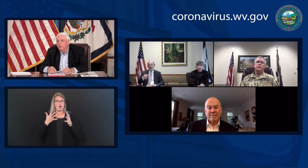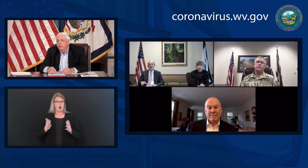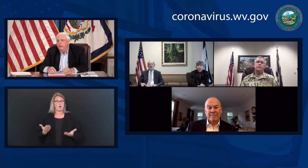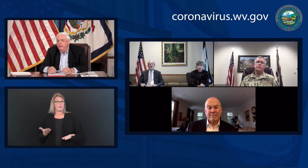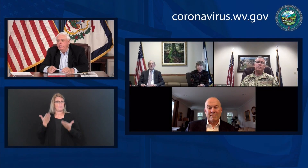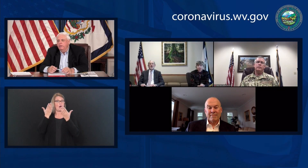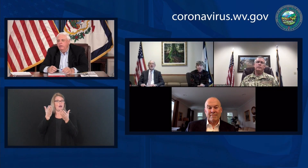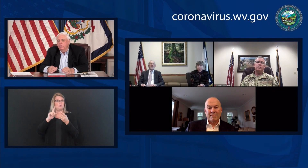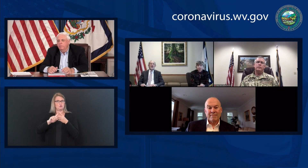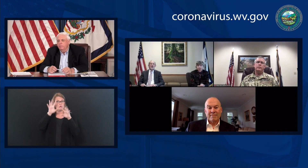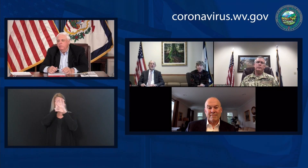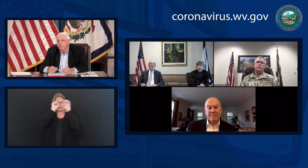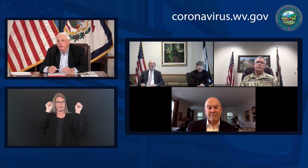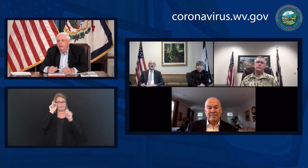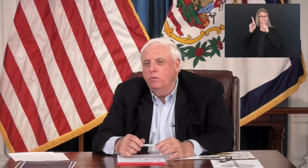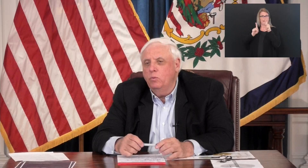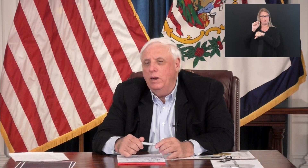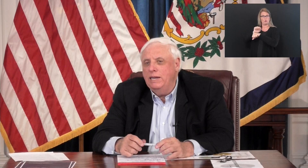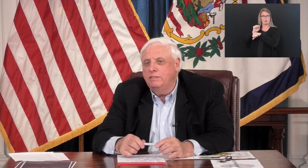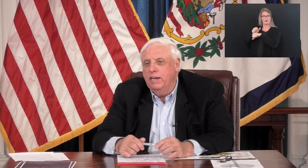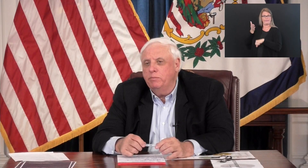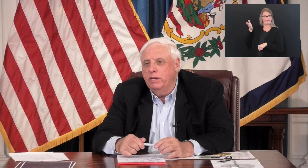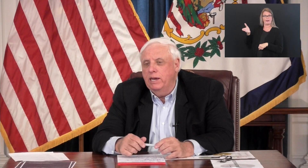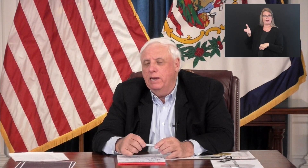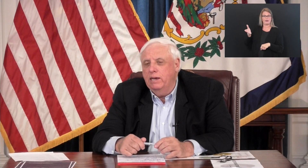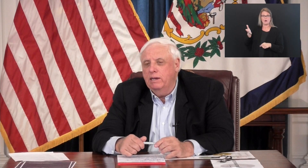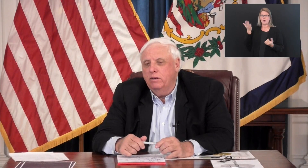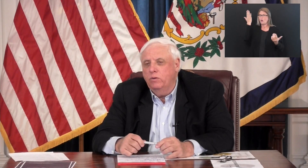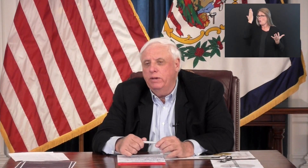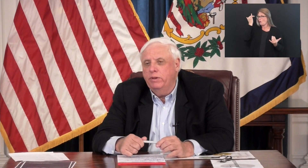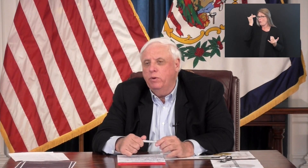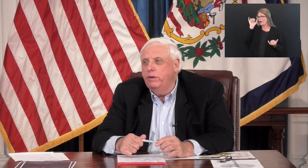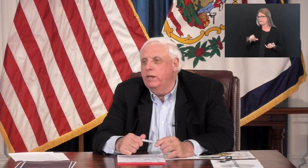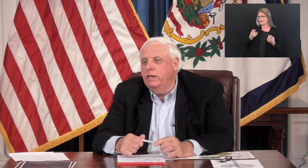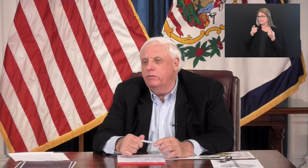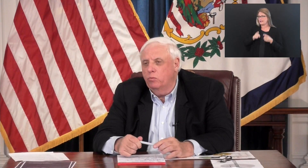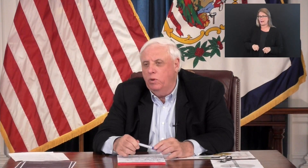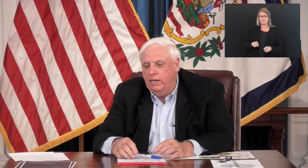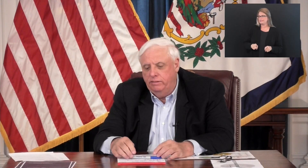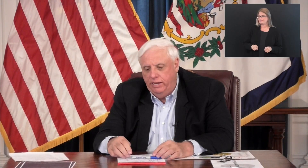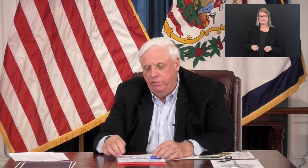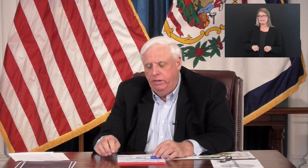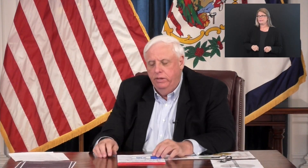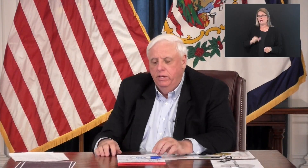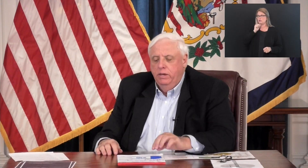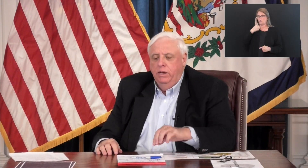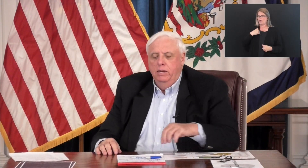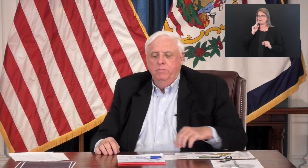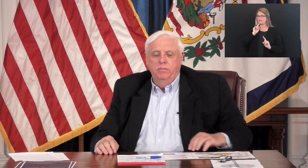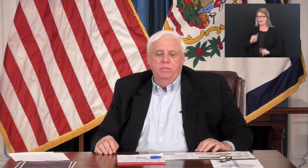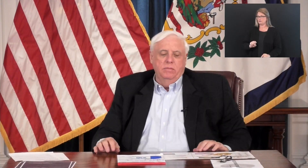people and why it's happening. I don't have any way to answer why it's happening.